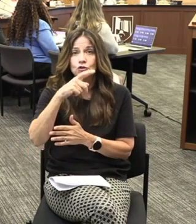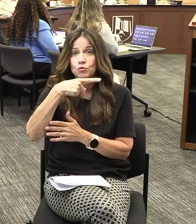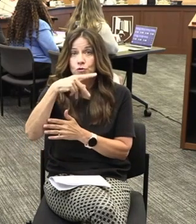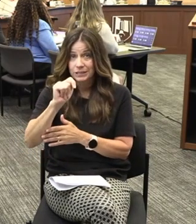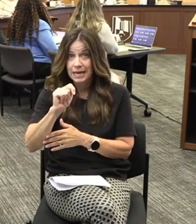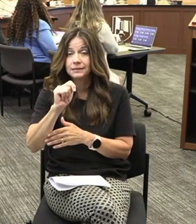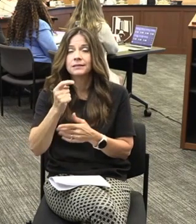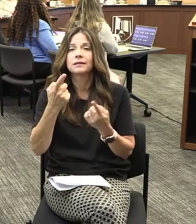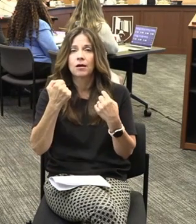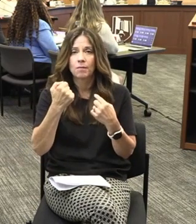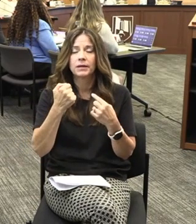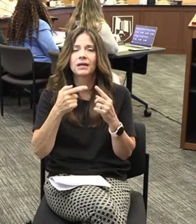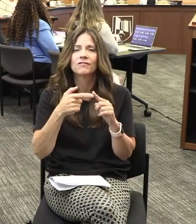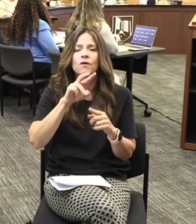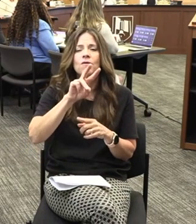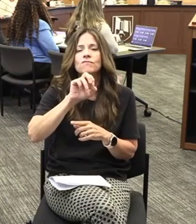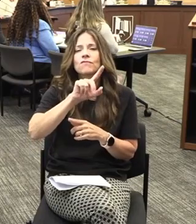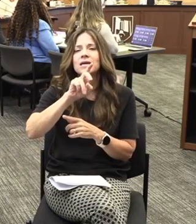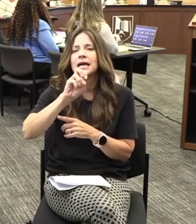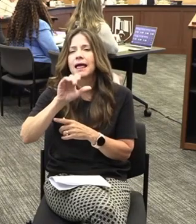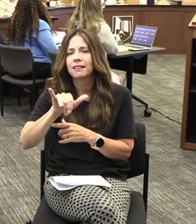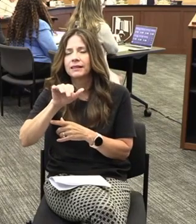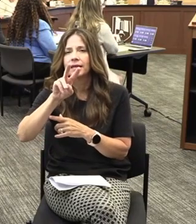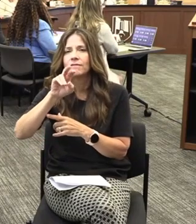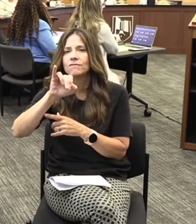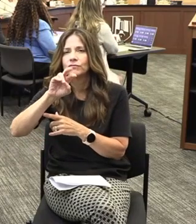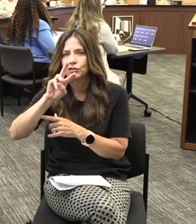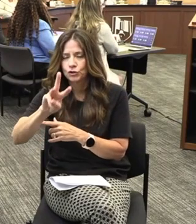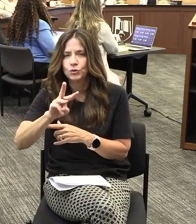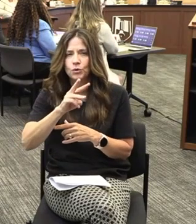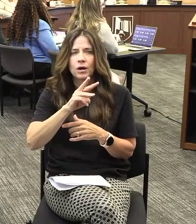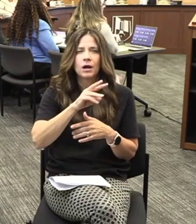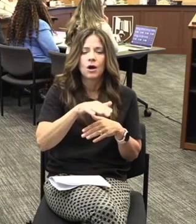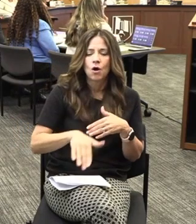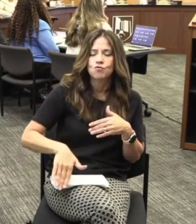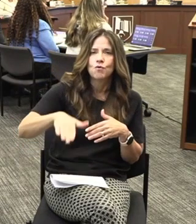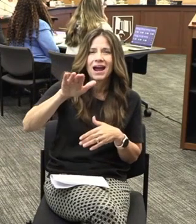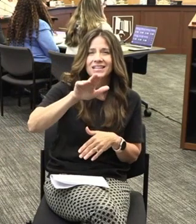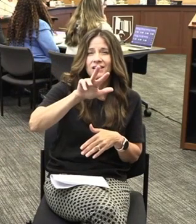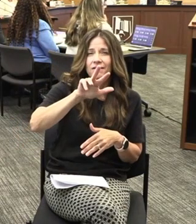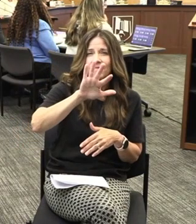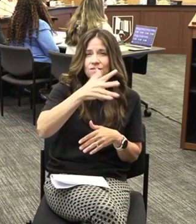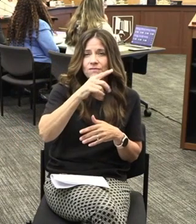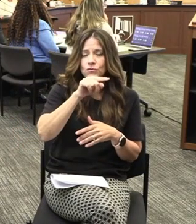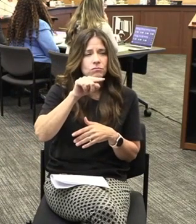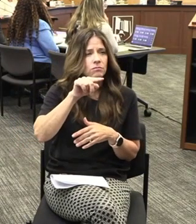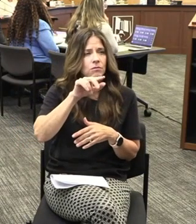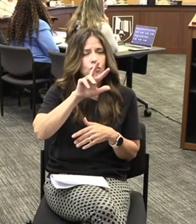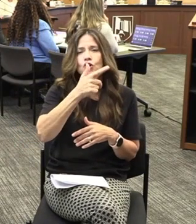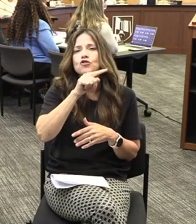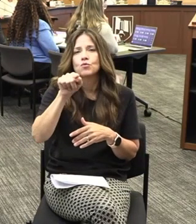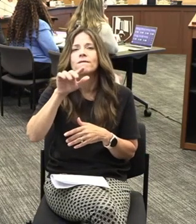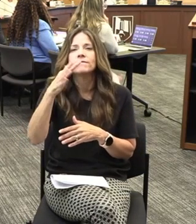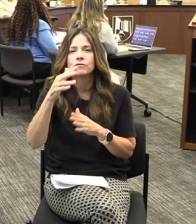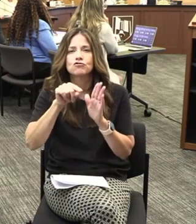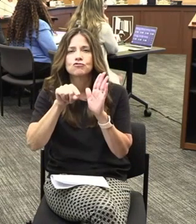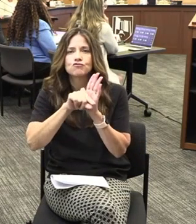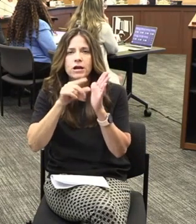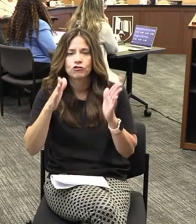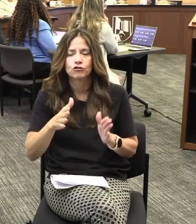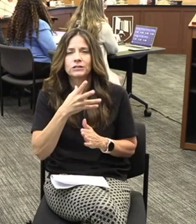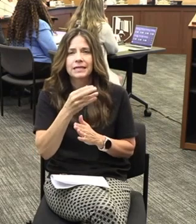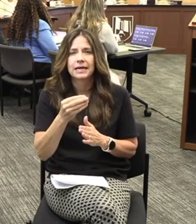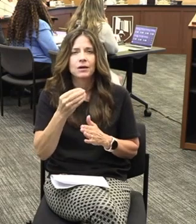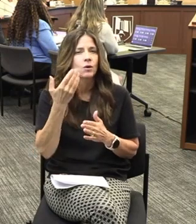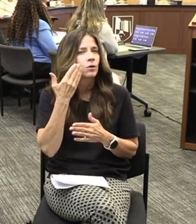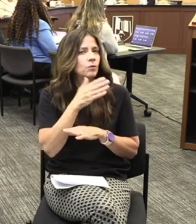We've got 50 Valley View rising third through fifth graders on campus, and many of you will be pleased to know that we